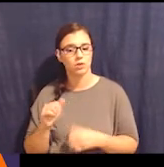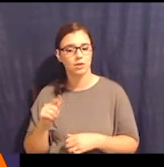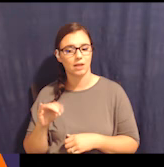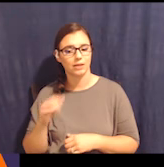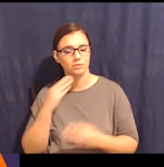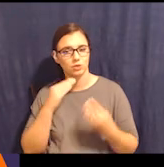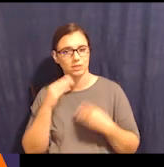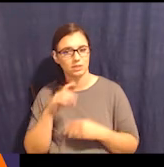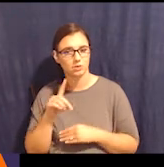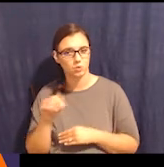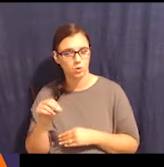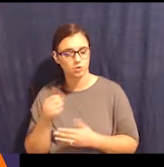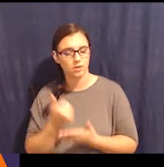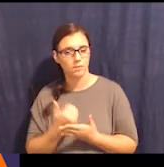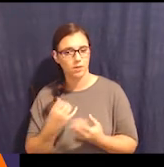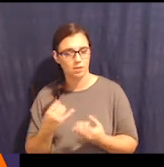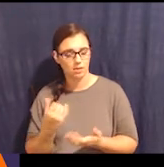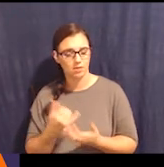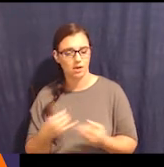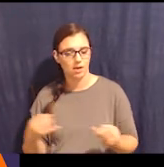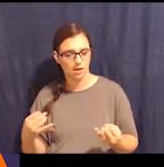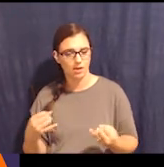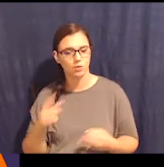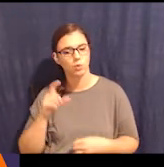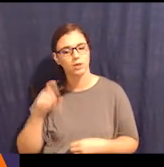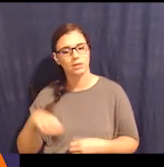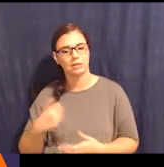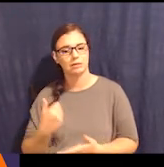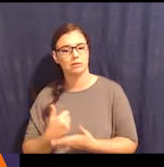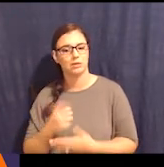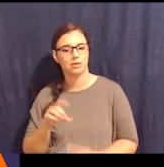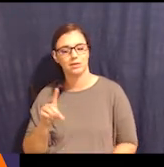short. Their phone number is